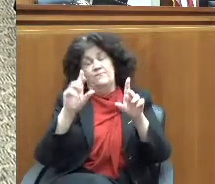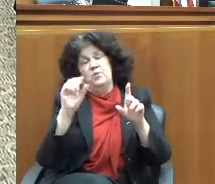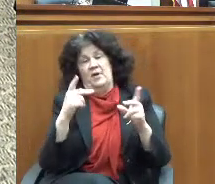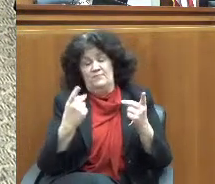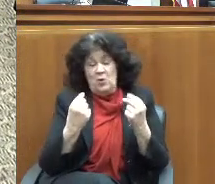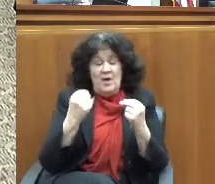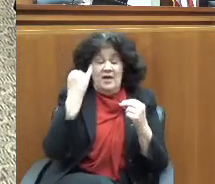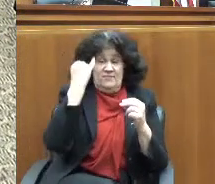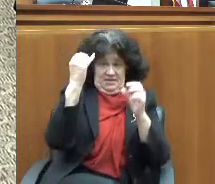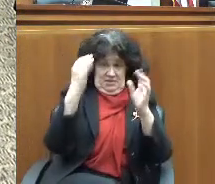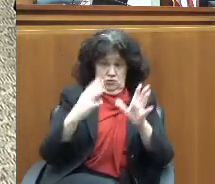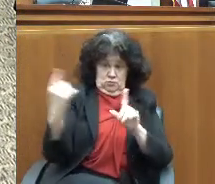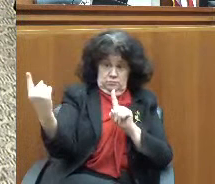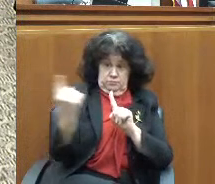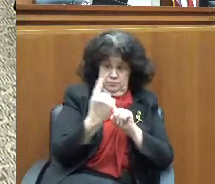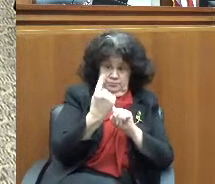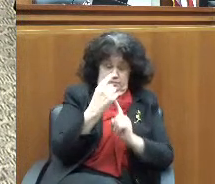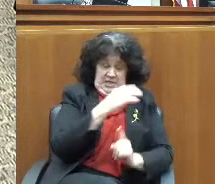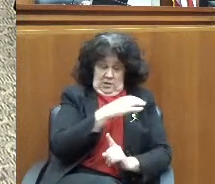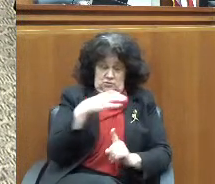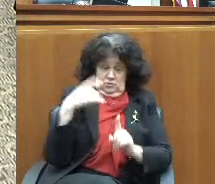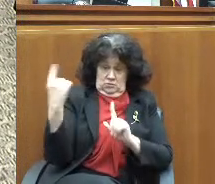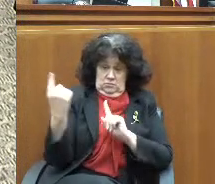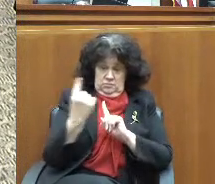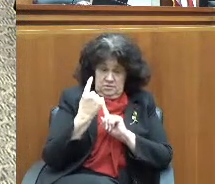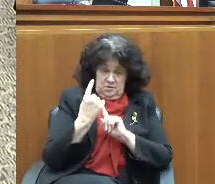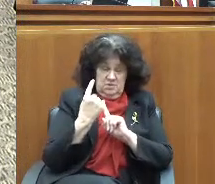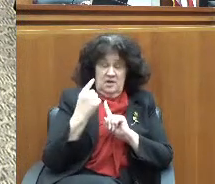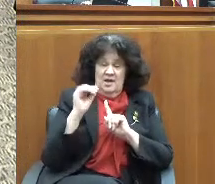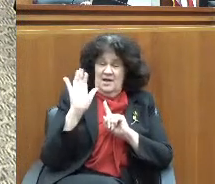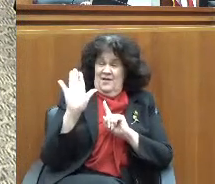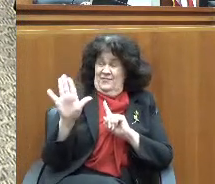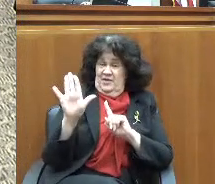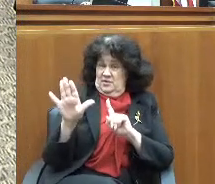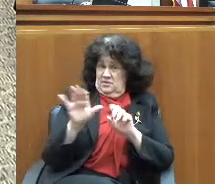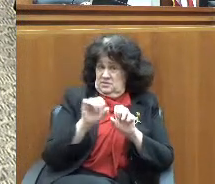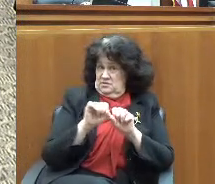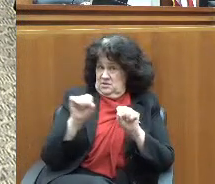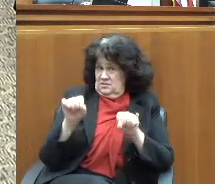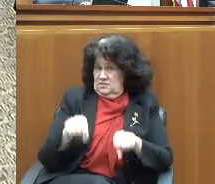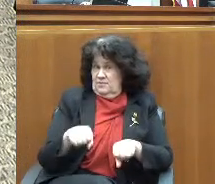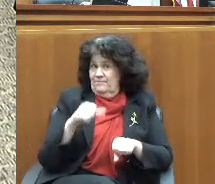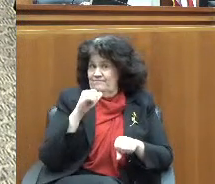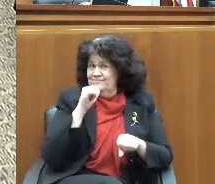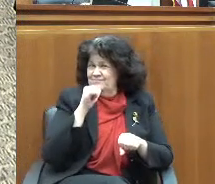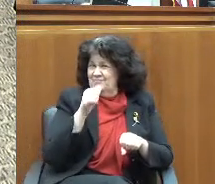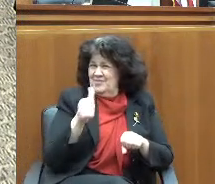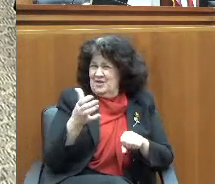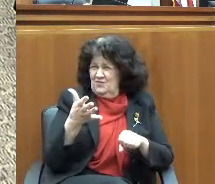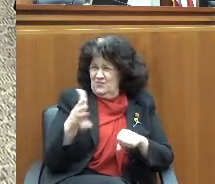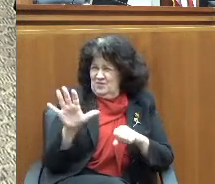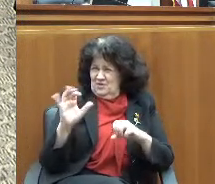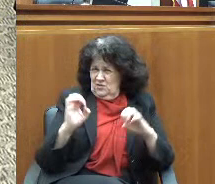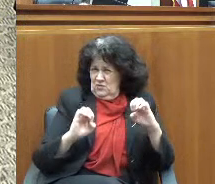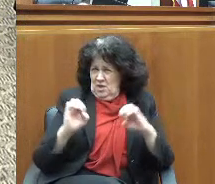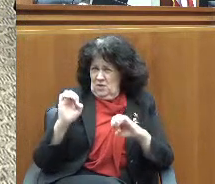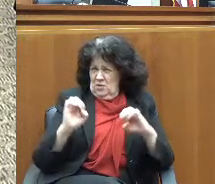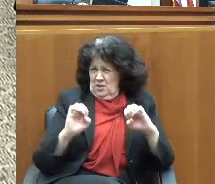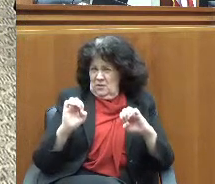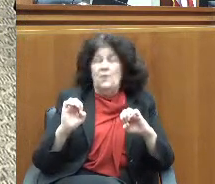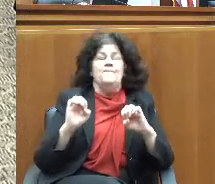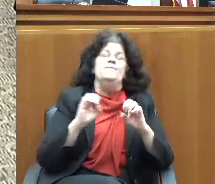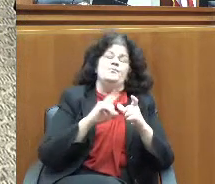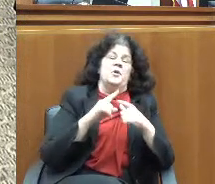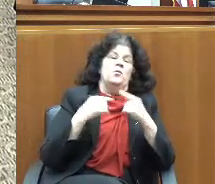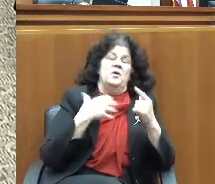and they're from a particular system that does not have the completed evaluation, we will send a letter